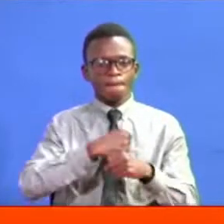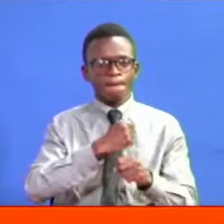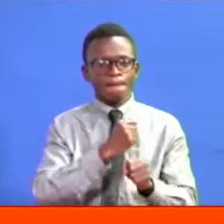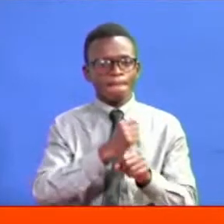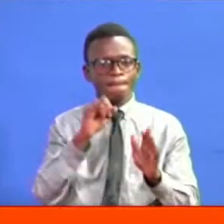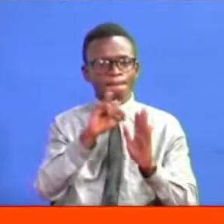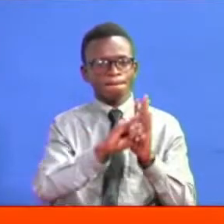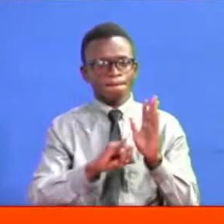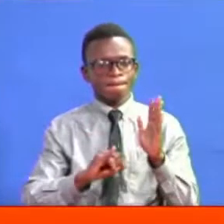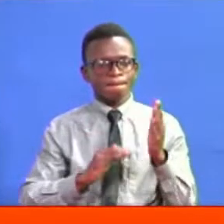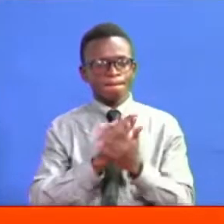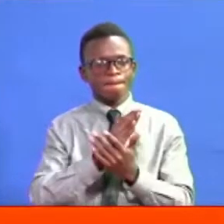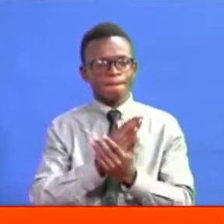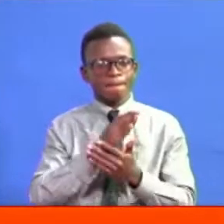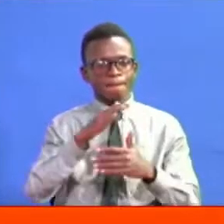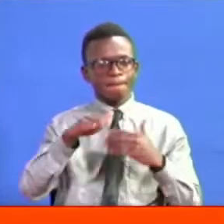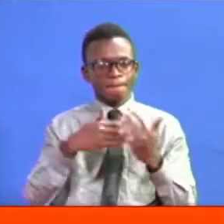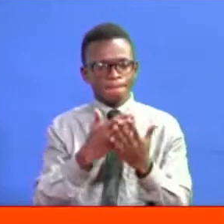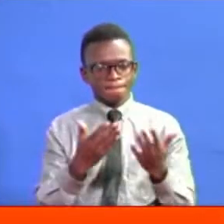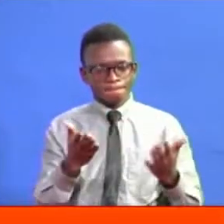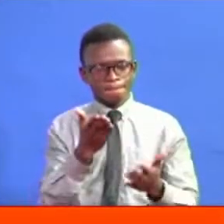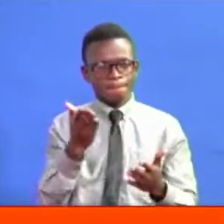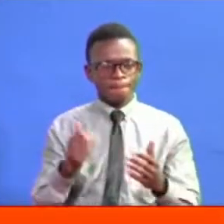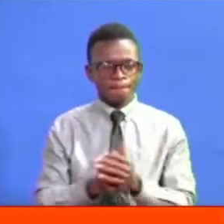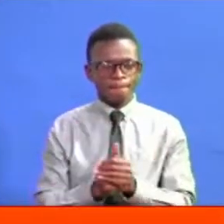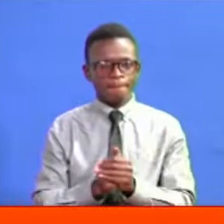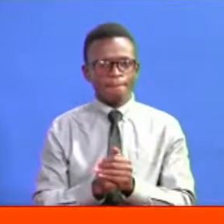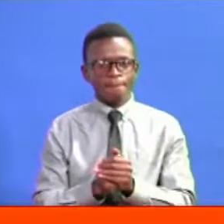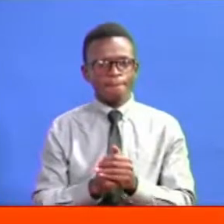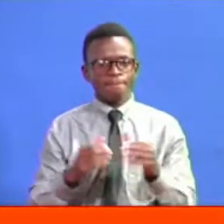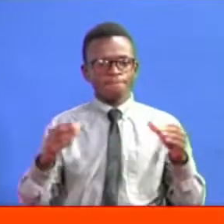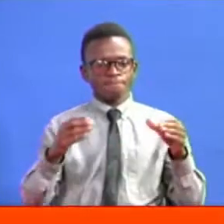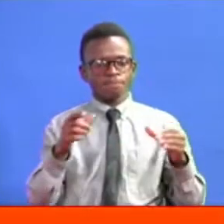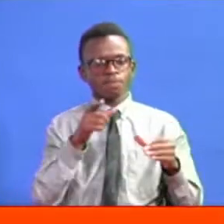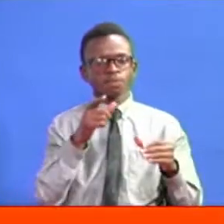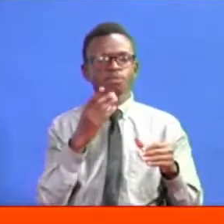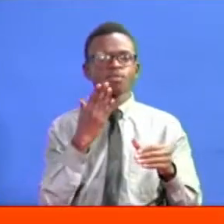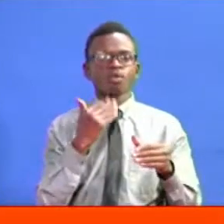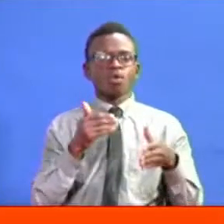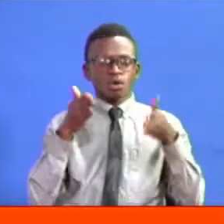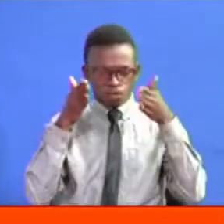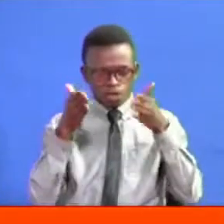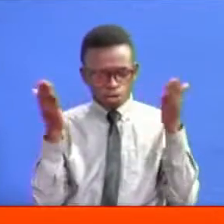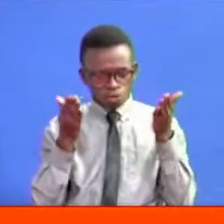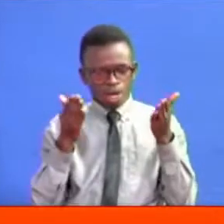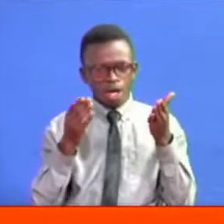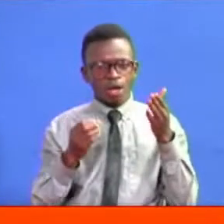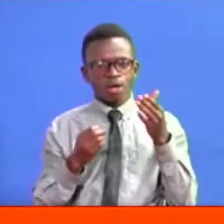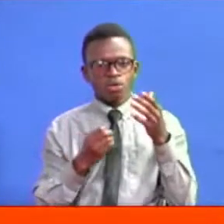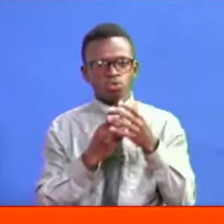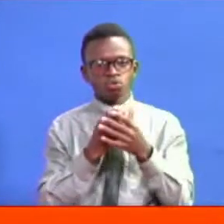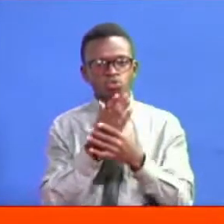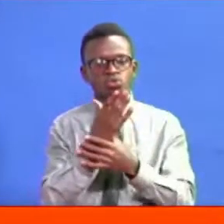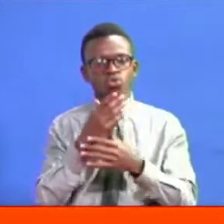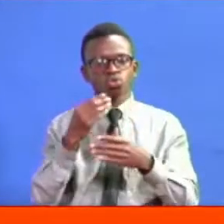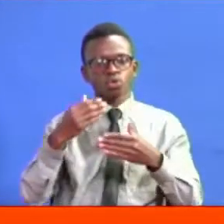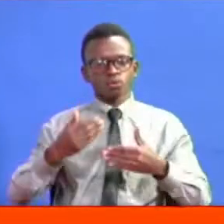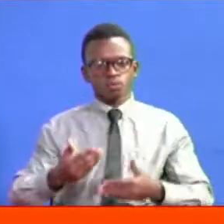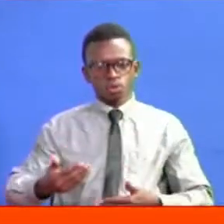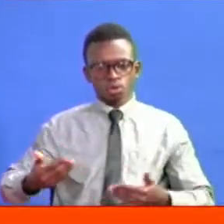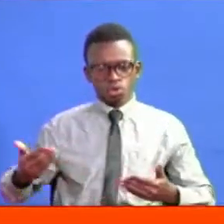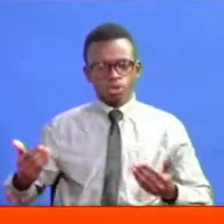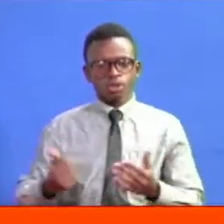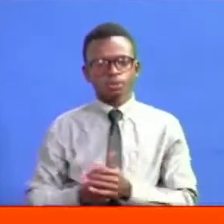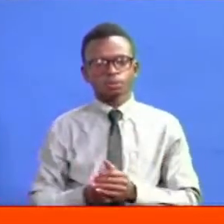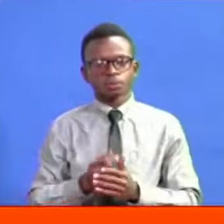and stick them on a stretcher. It's a very powerful tool. The art club is veered towards building and improving the generation. Painting takes an instant out